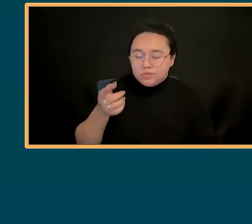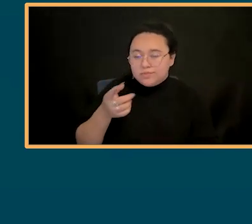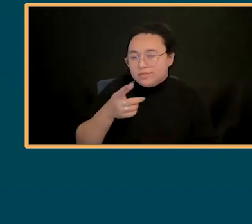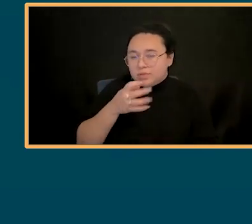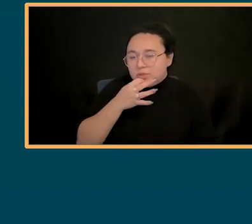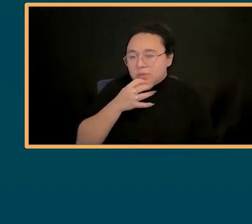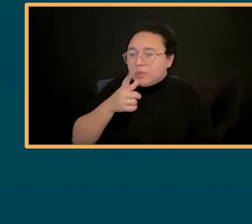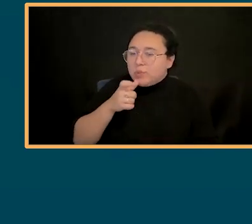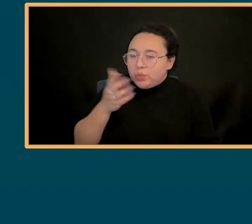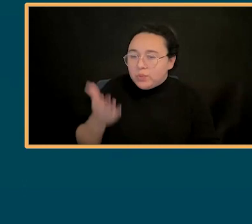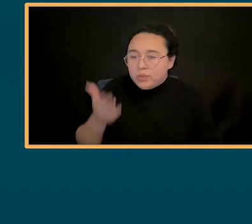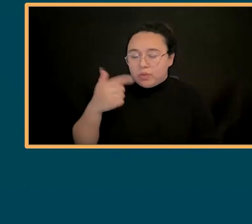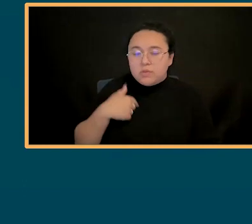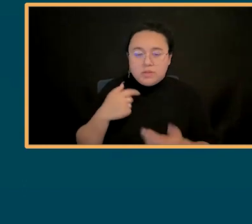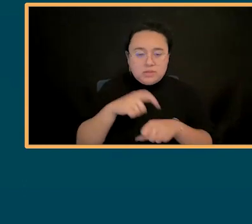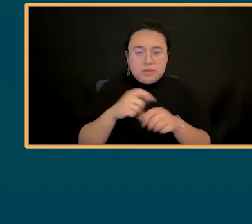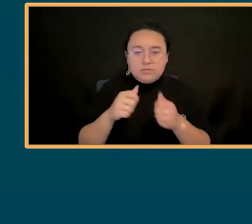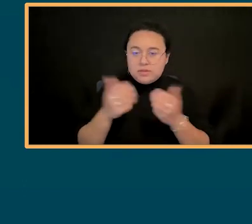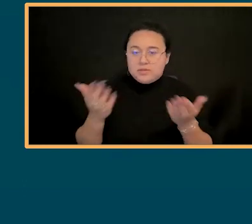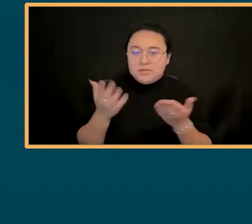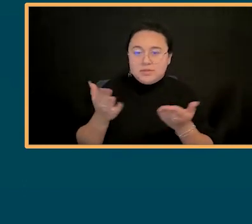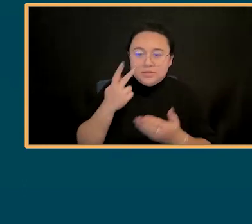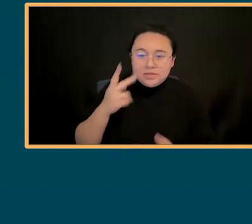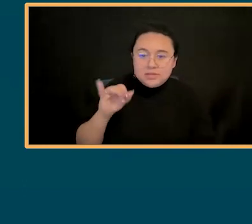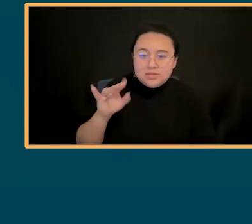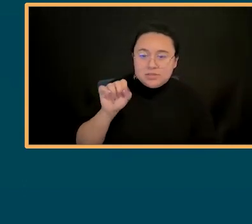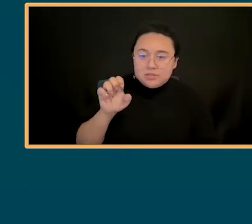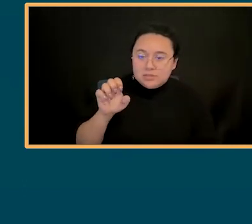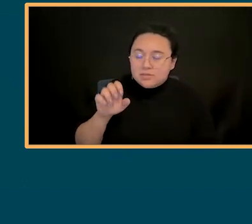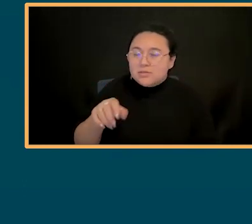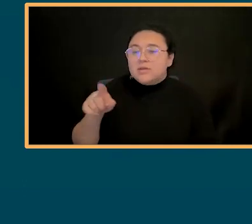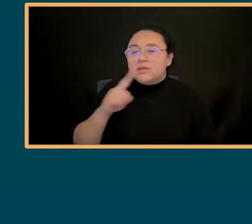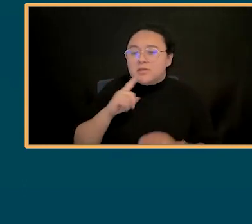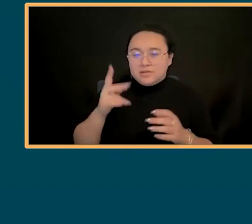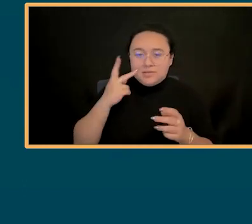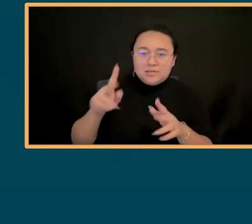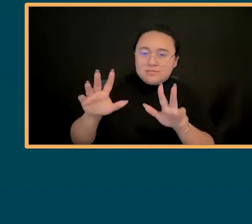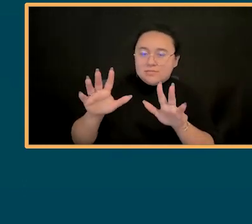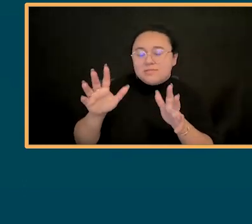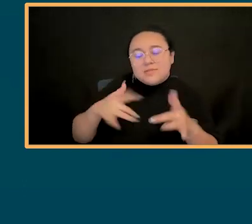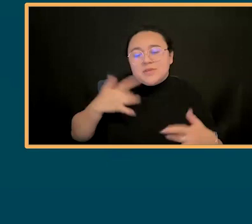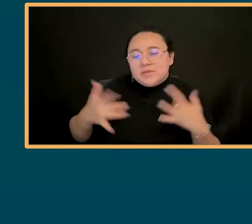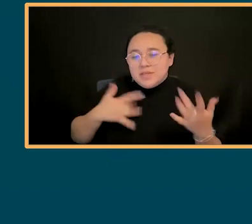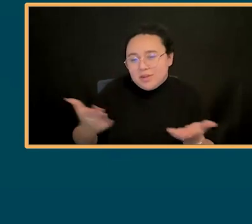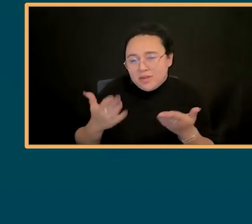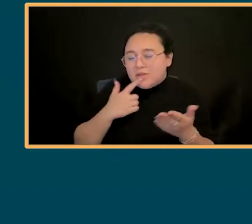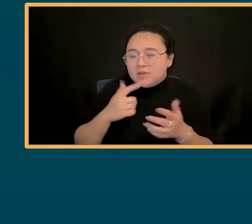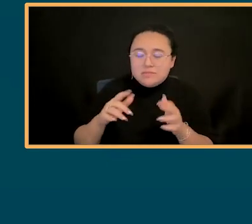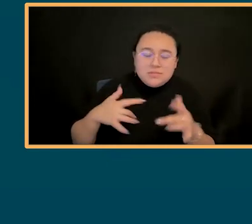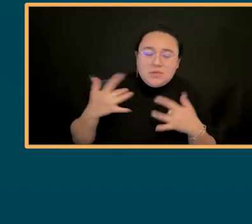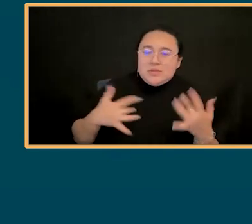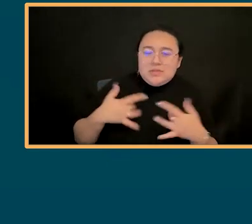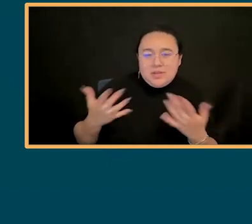the time that we are together. There she is. Look at her. I want to rub her. Thank you, Janice, for being here, supporting